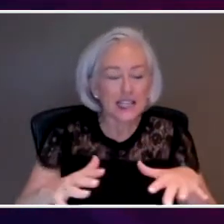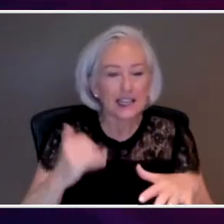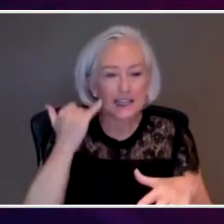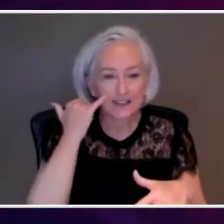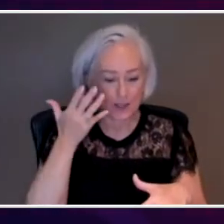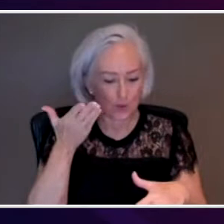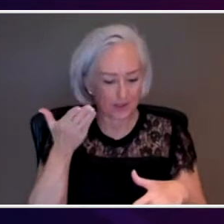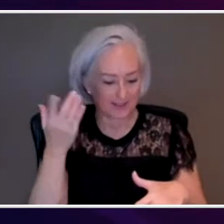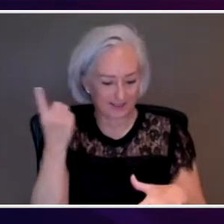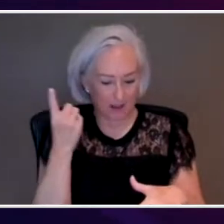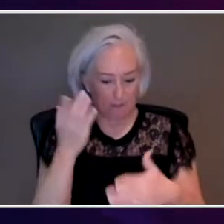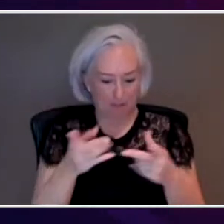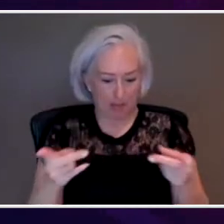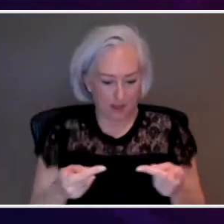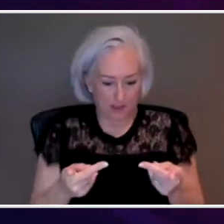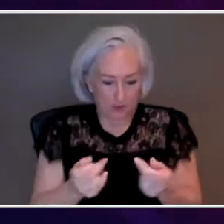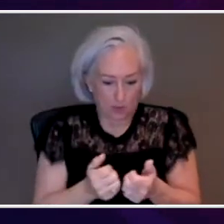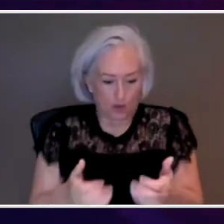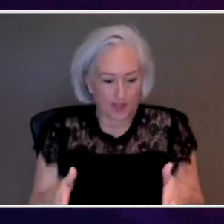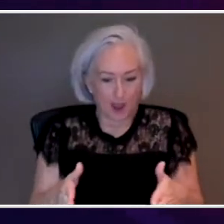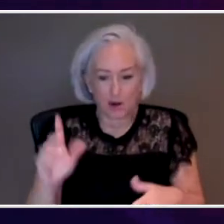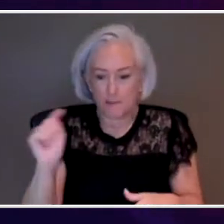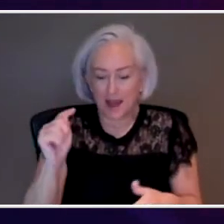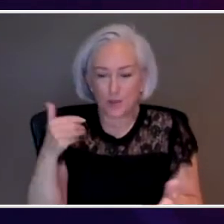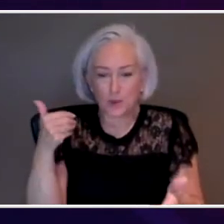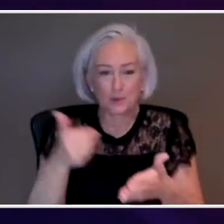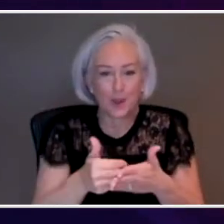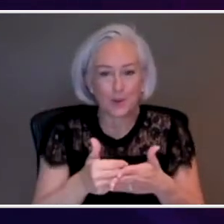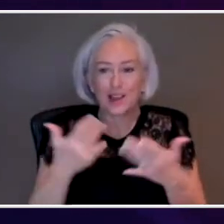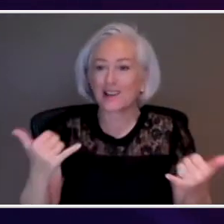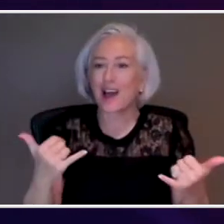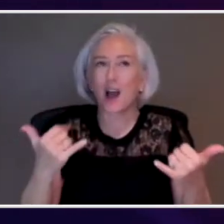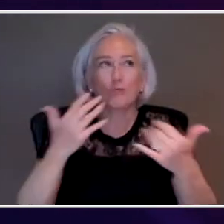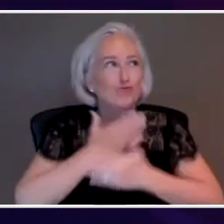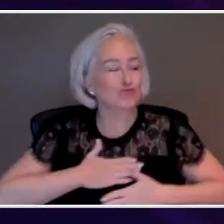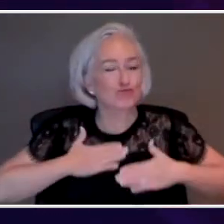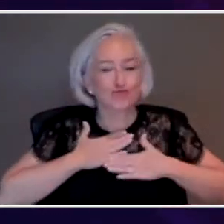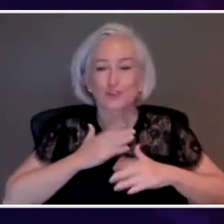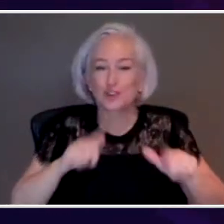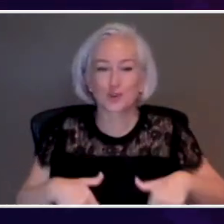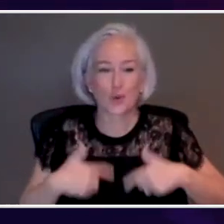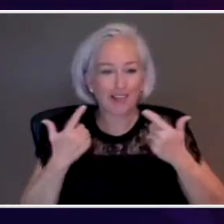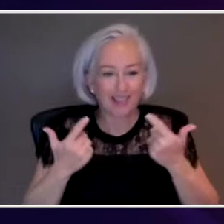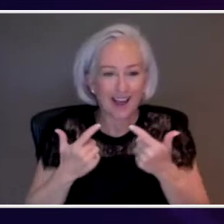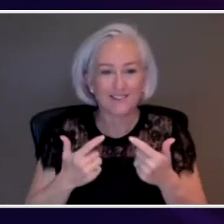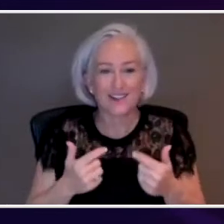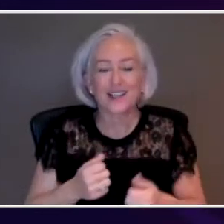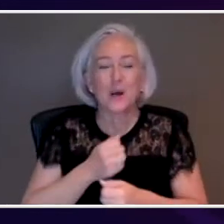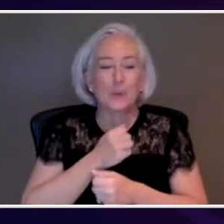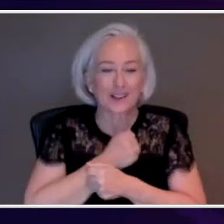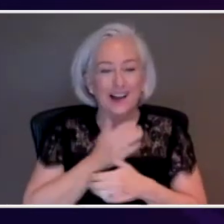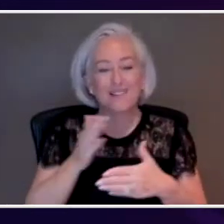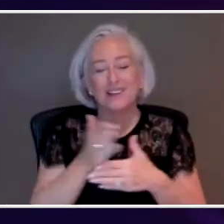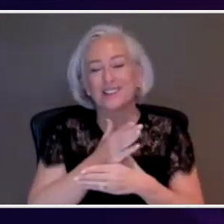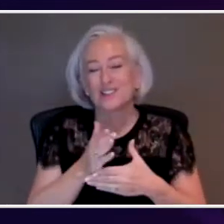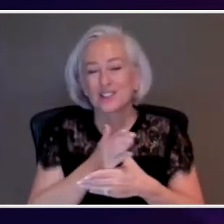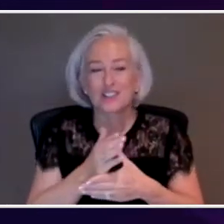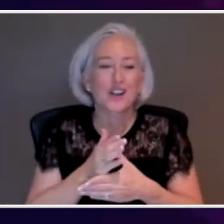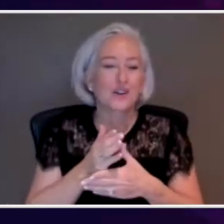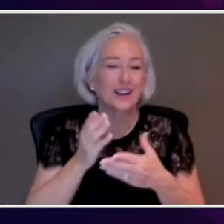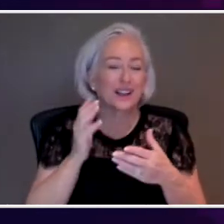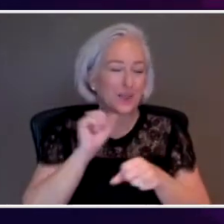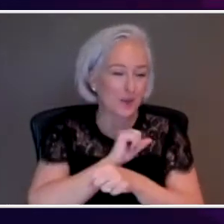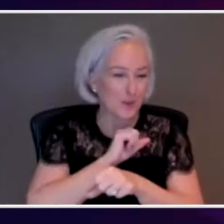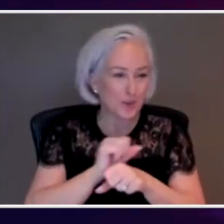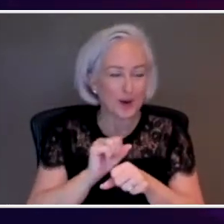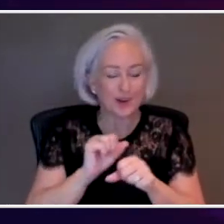without a bathroom nearby, and now he's living his life. It's so great to see. We love sharing the incredible work that our doctors do here at the health system,